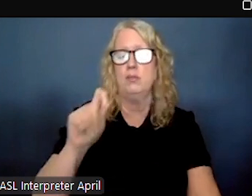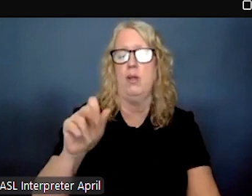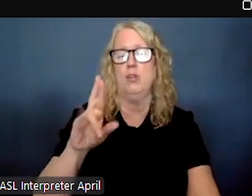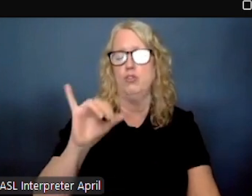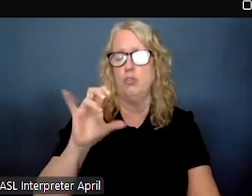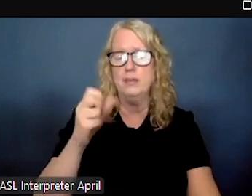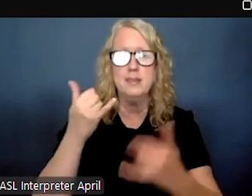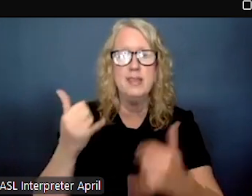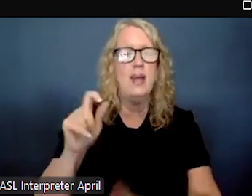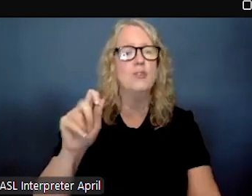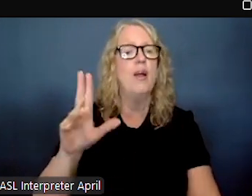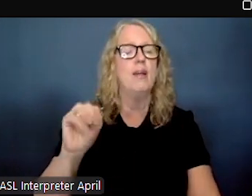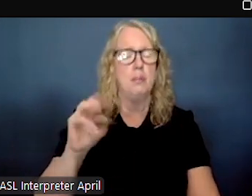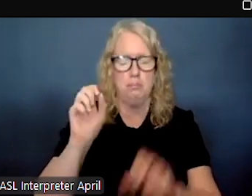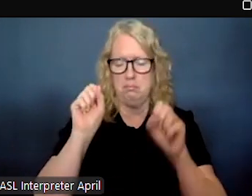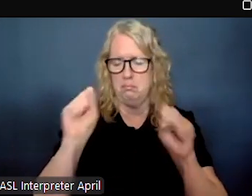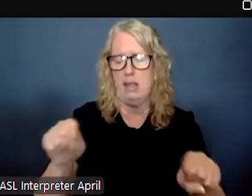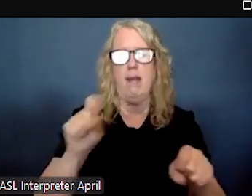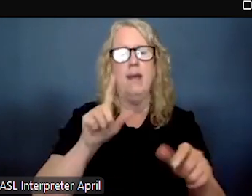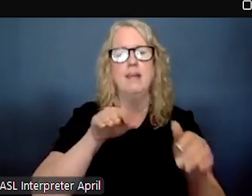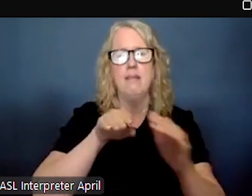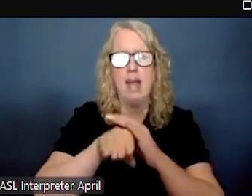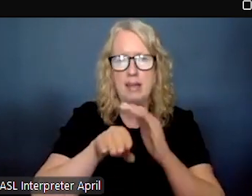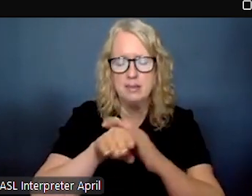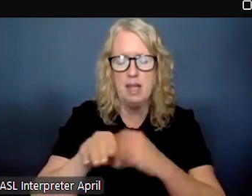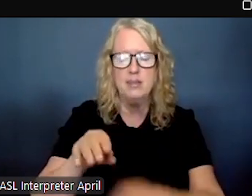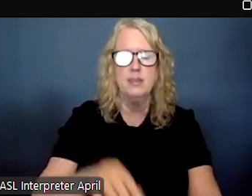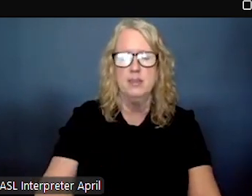talk.crisisnow.com, you can access